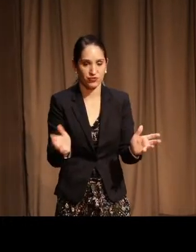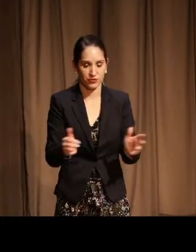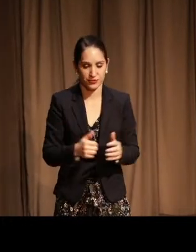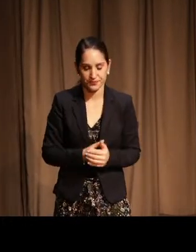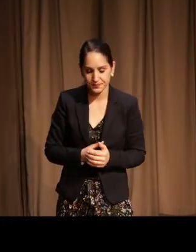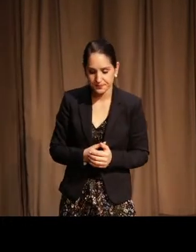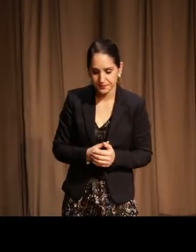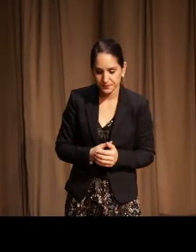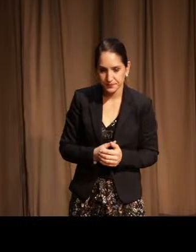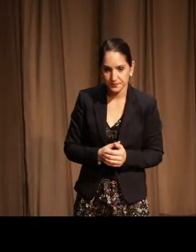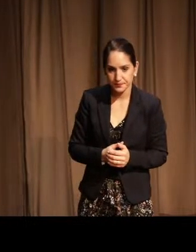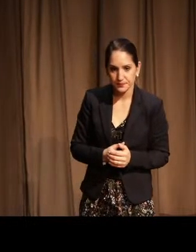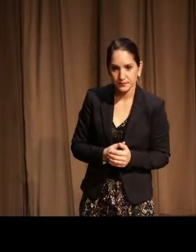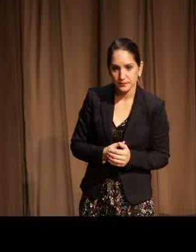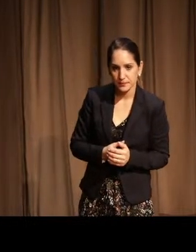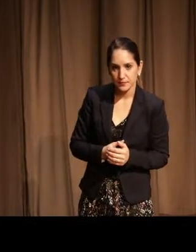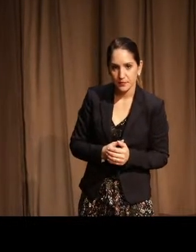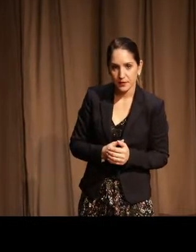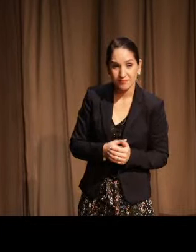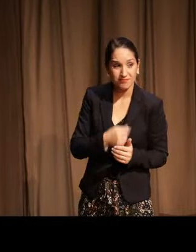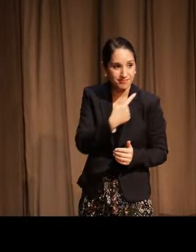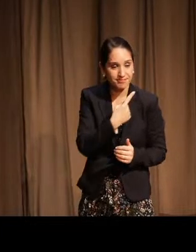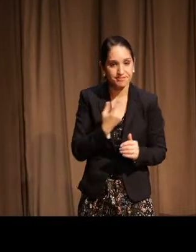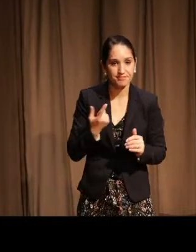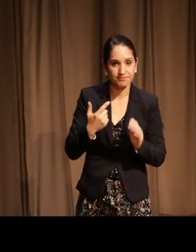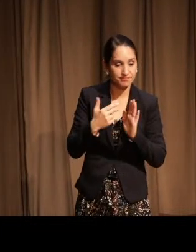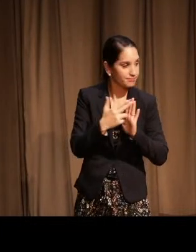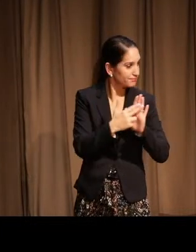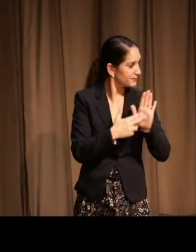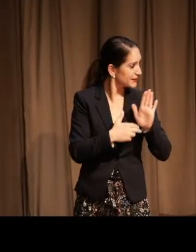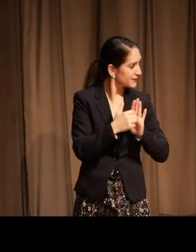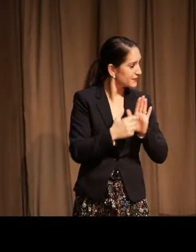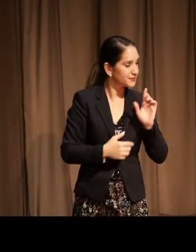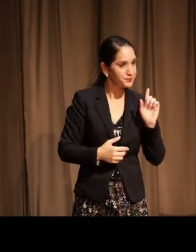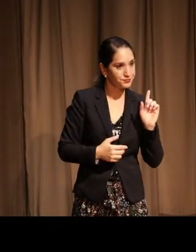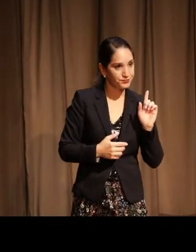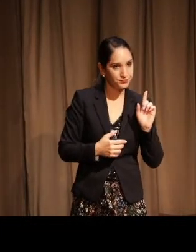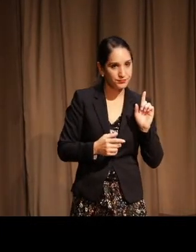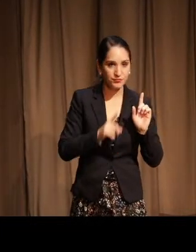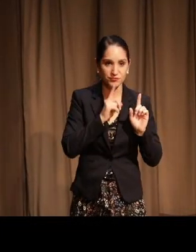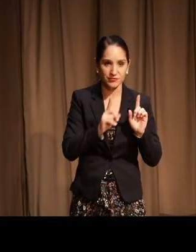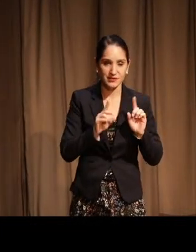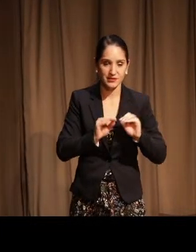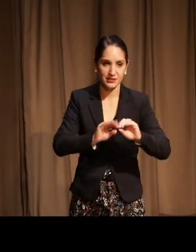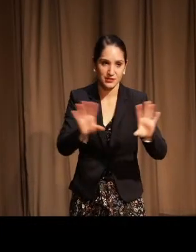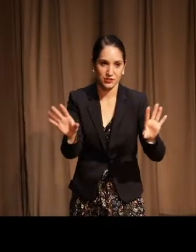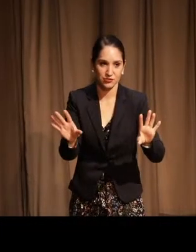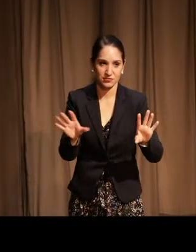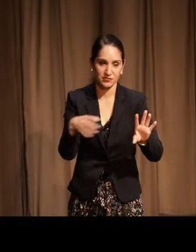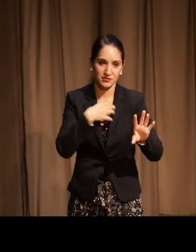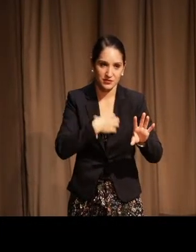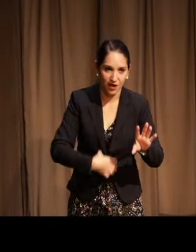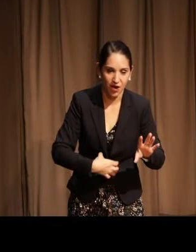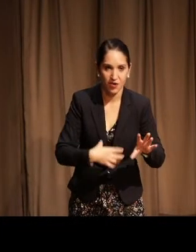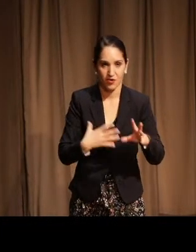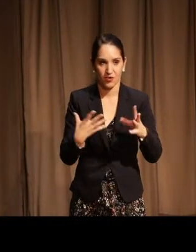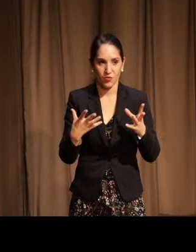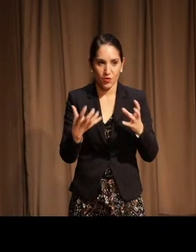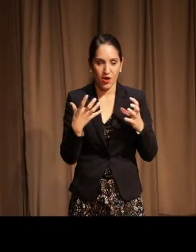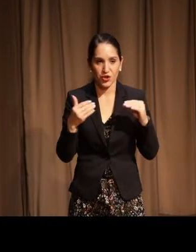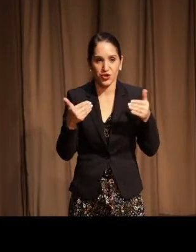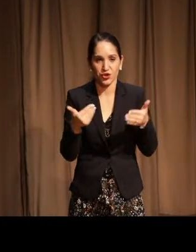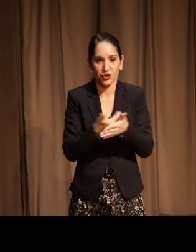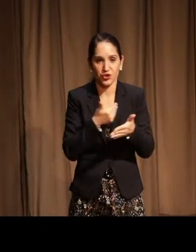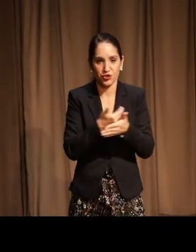this painting, I have the desire to create a new mythologies from